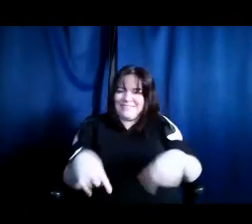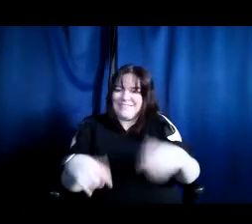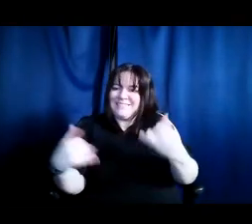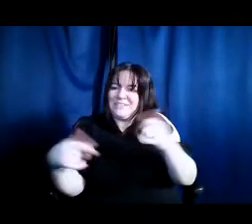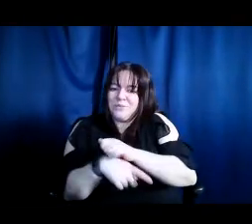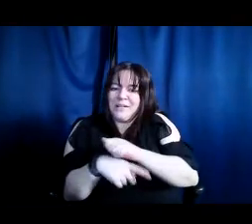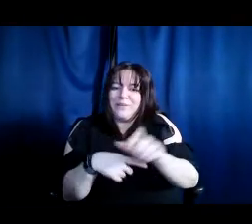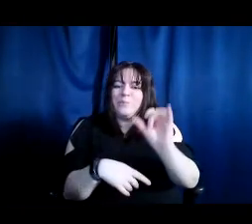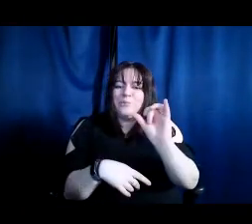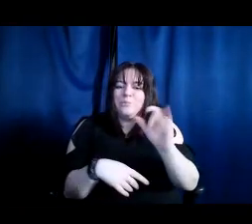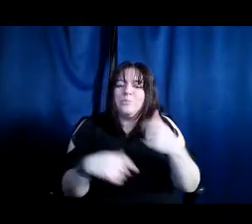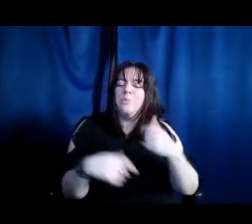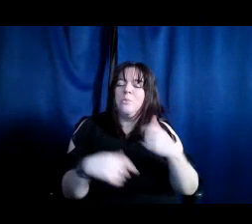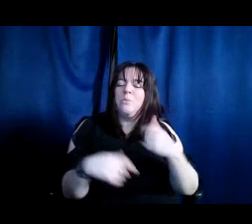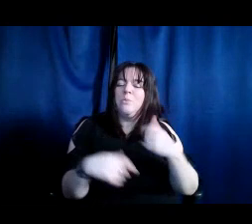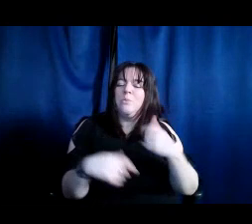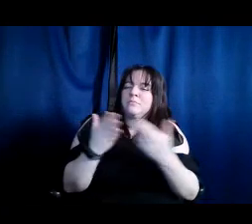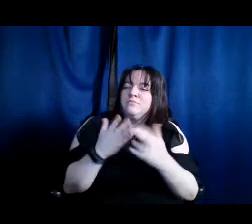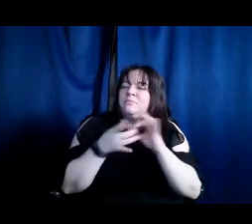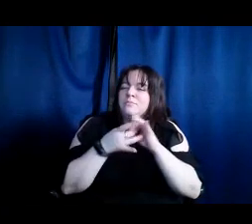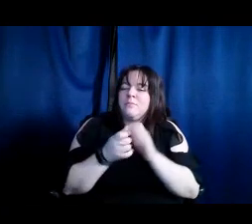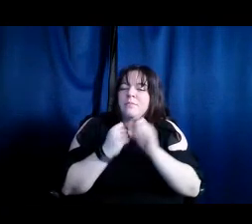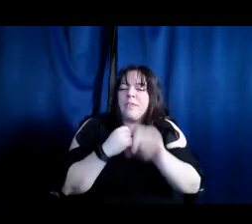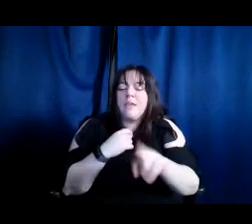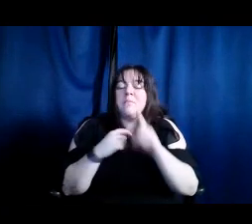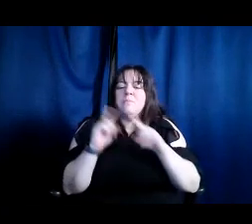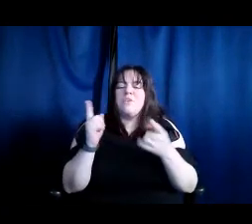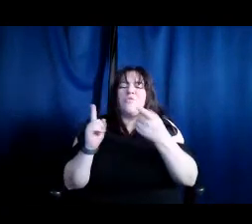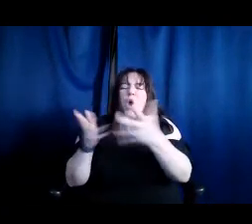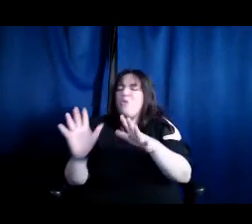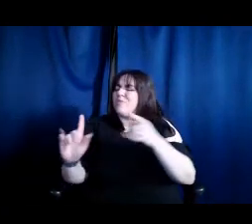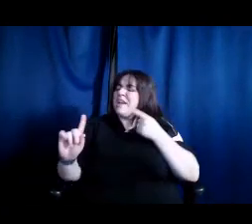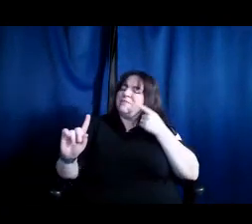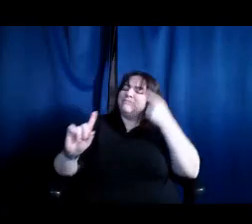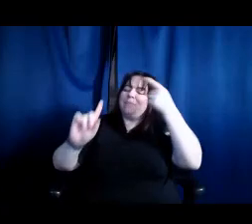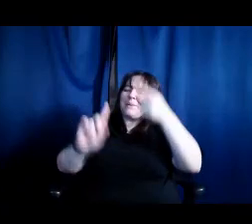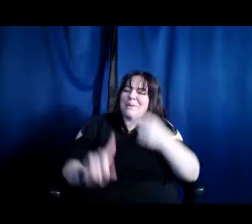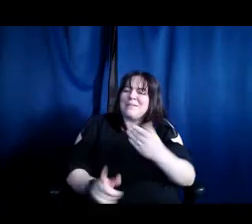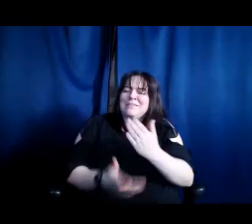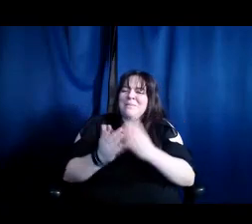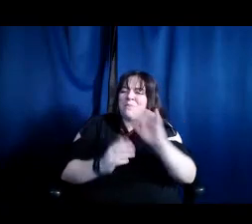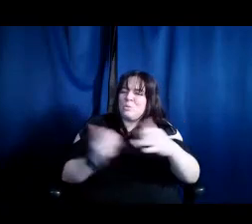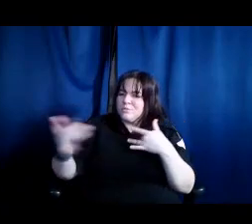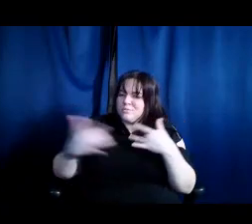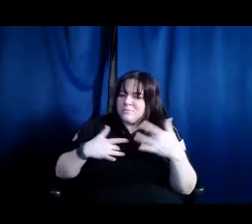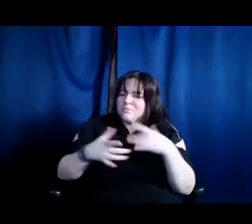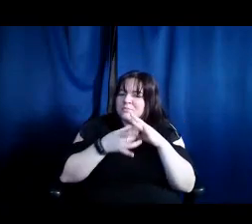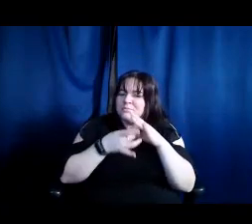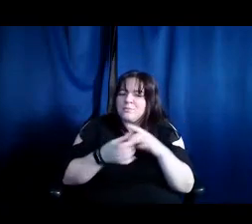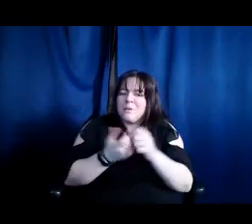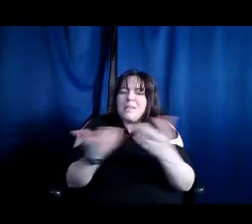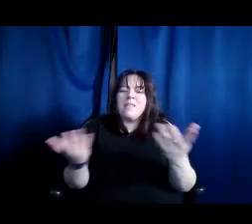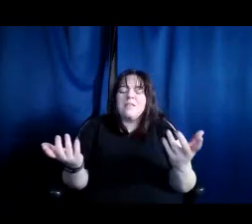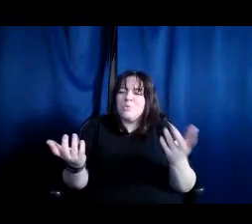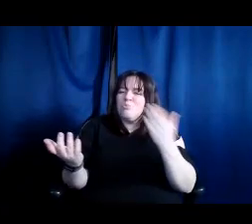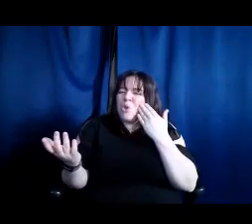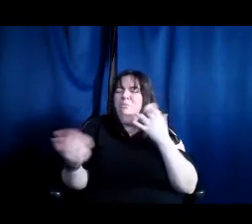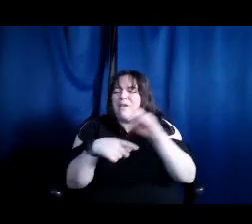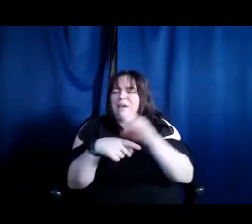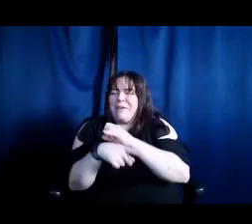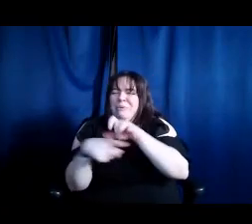best practices, you've already highlighted sort of the concerns with like that industry specific jargon